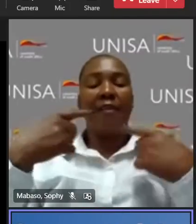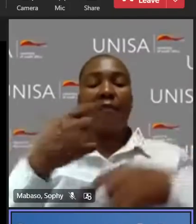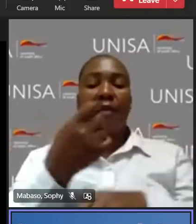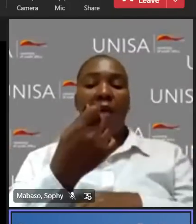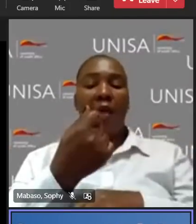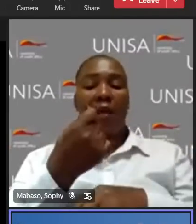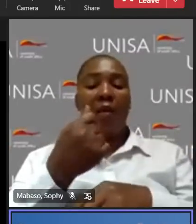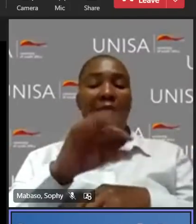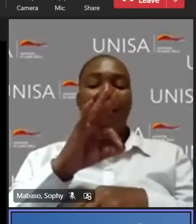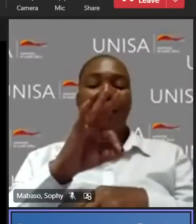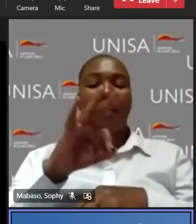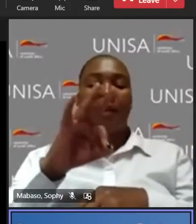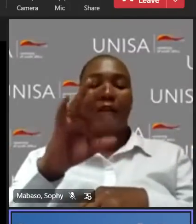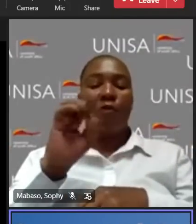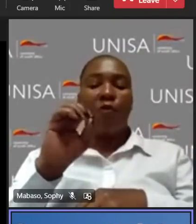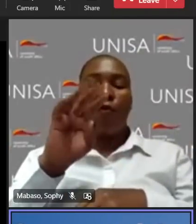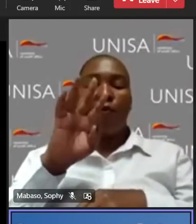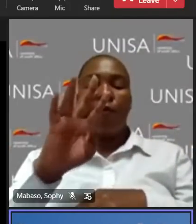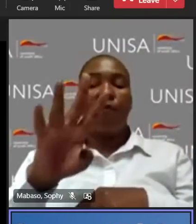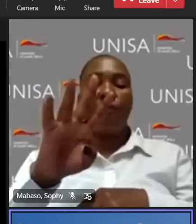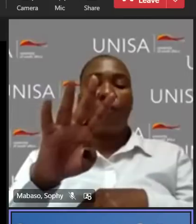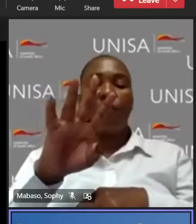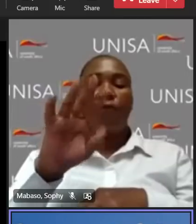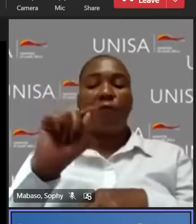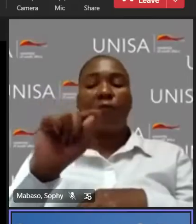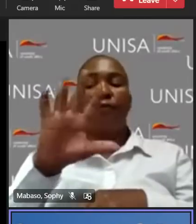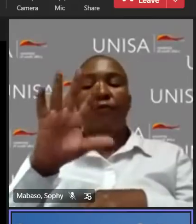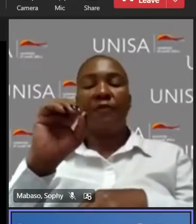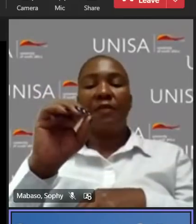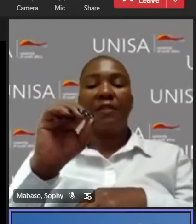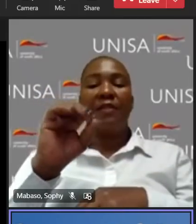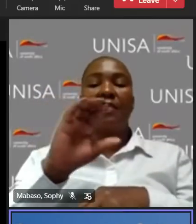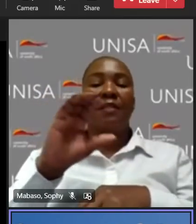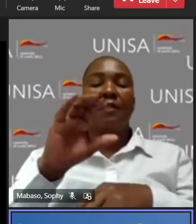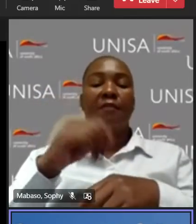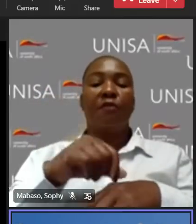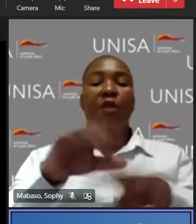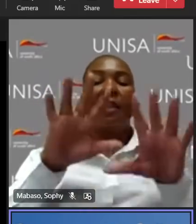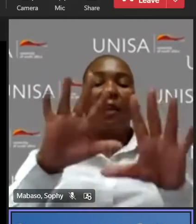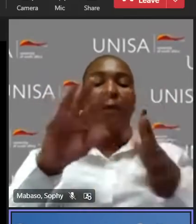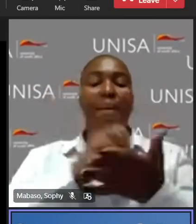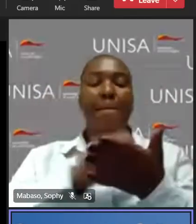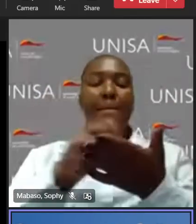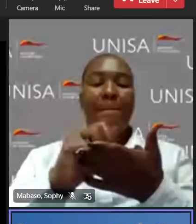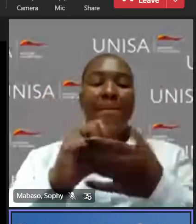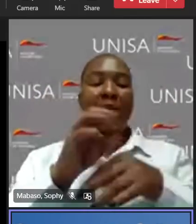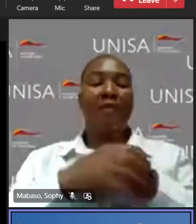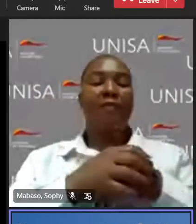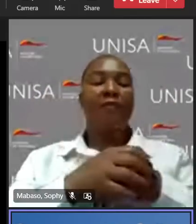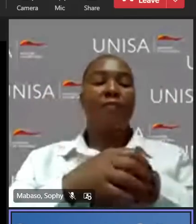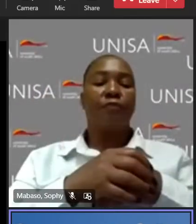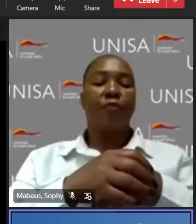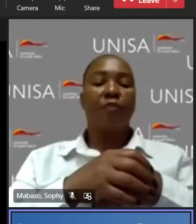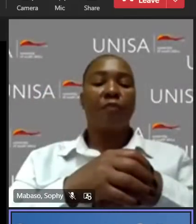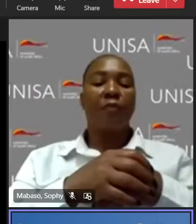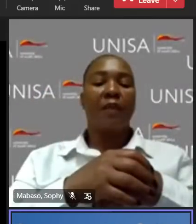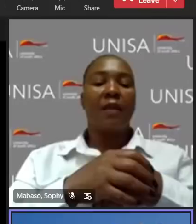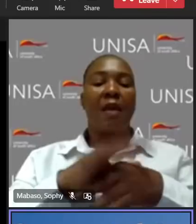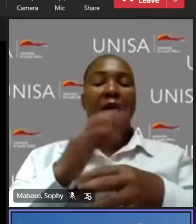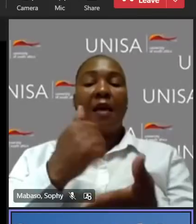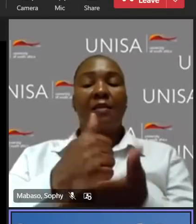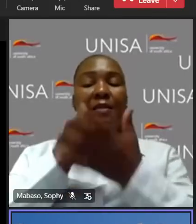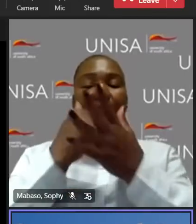is 304 rands, 50 cents per month for 10 months. There is also cost of